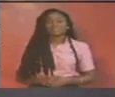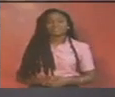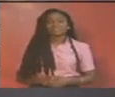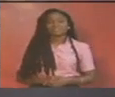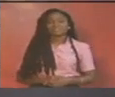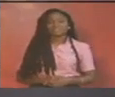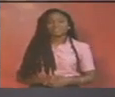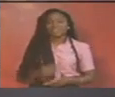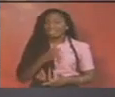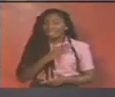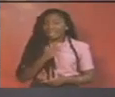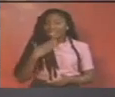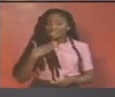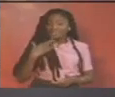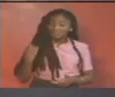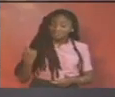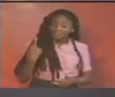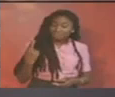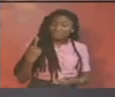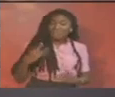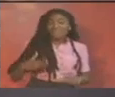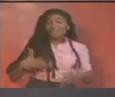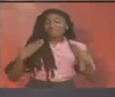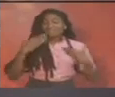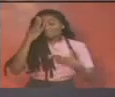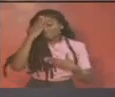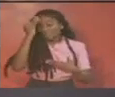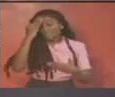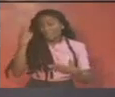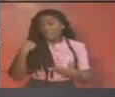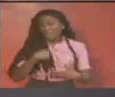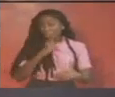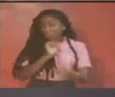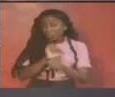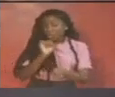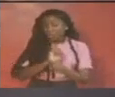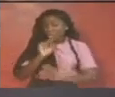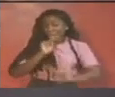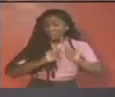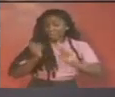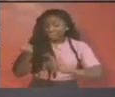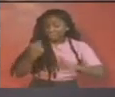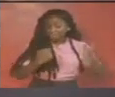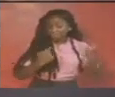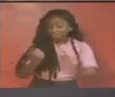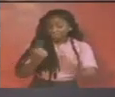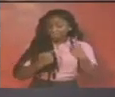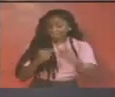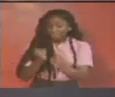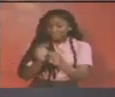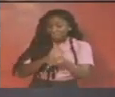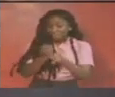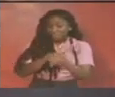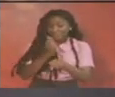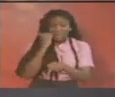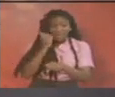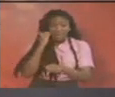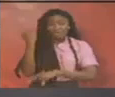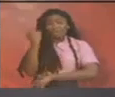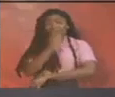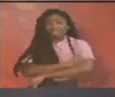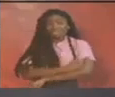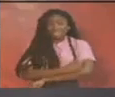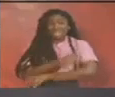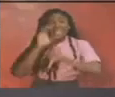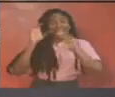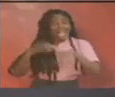even more to my colleagues and I, since we all work in a COVID suspected facility, so we are at high risk of